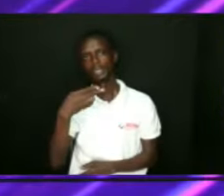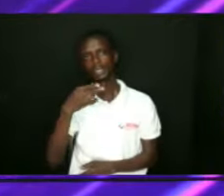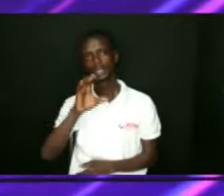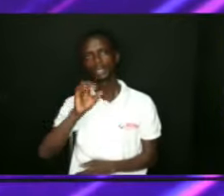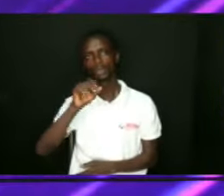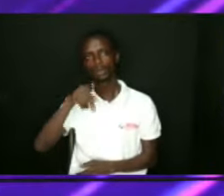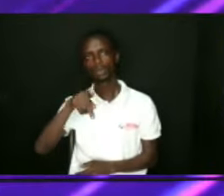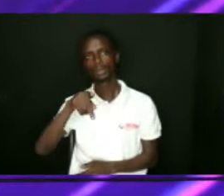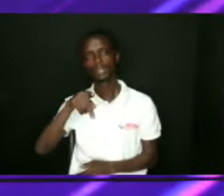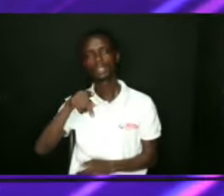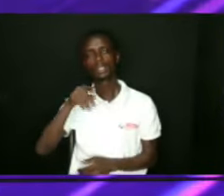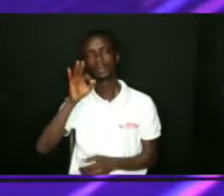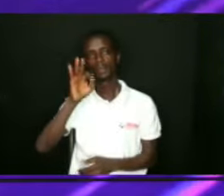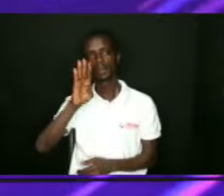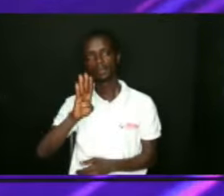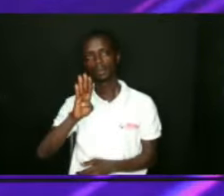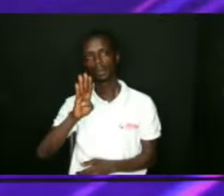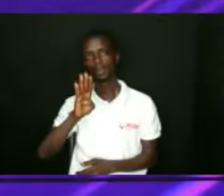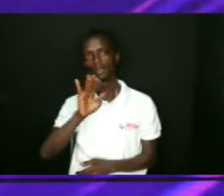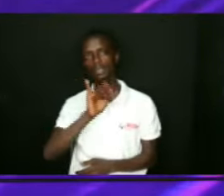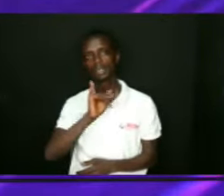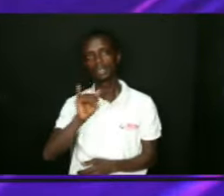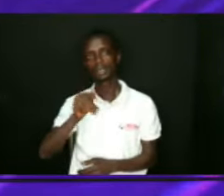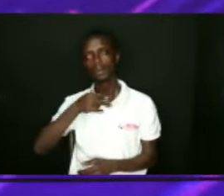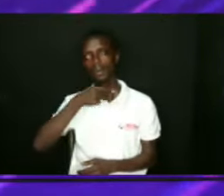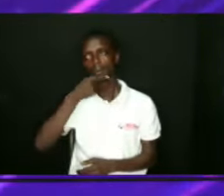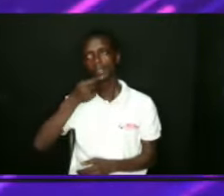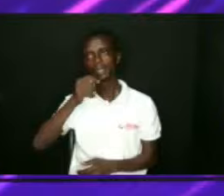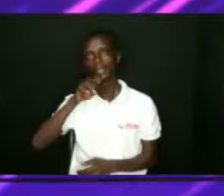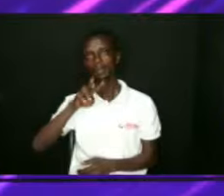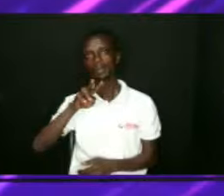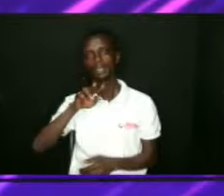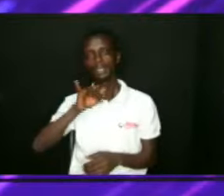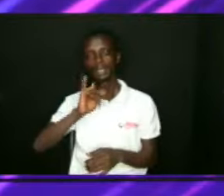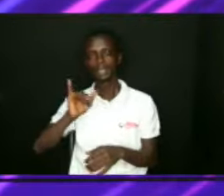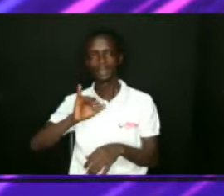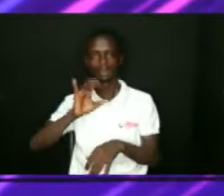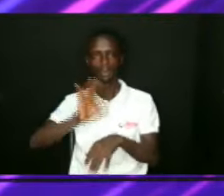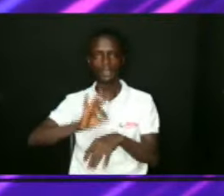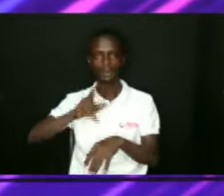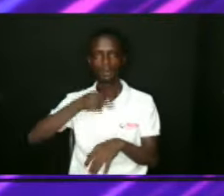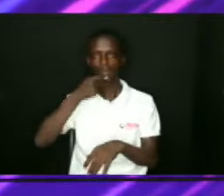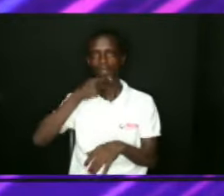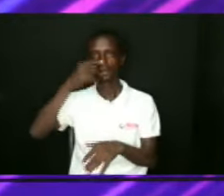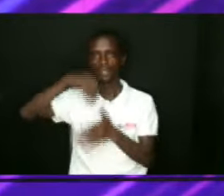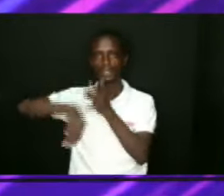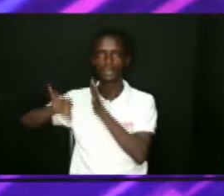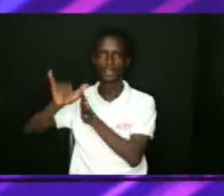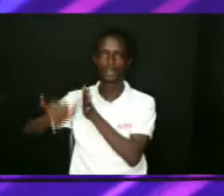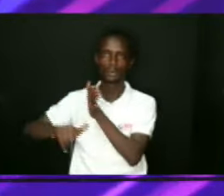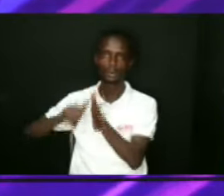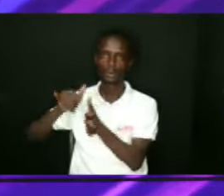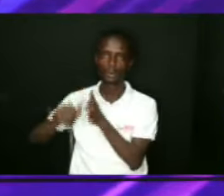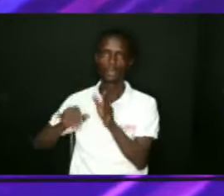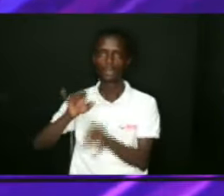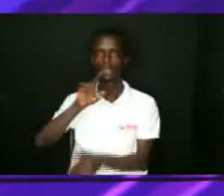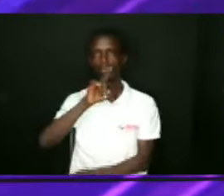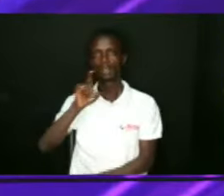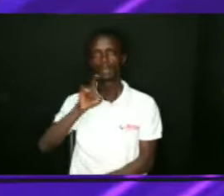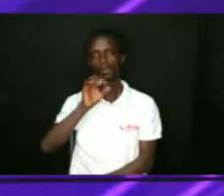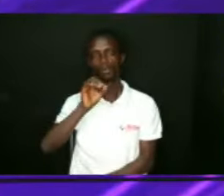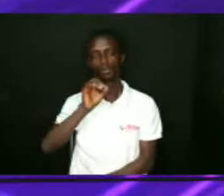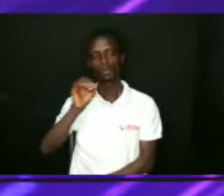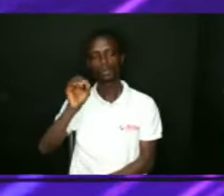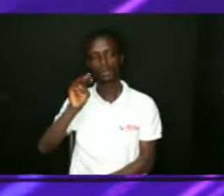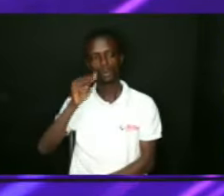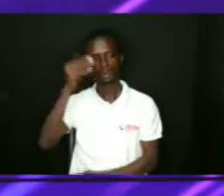Facebook. We are also on Pen TV GH and then on the Church of Pentecost on YouTube. And then on Zoom, we especially